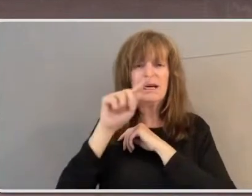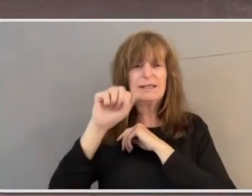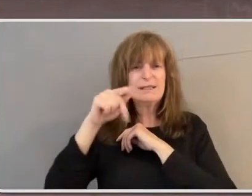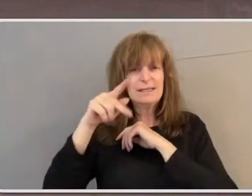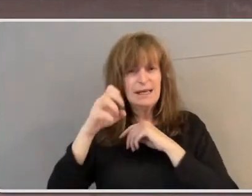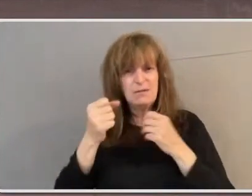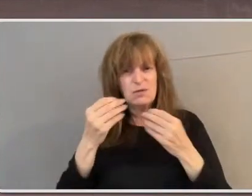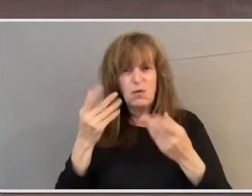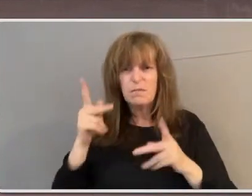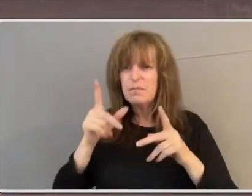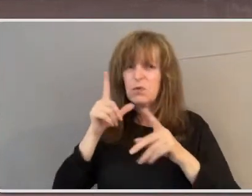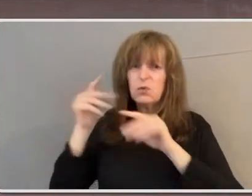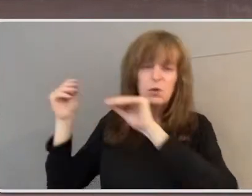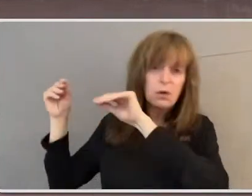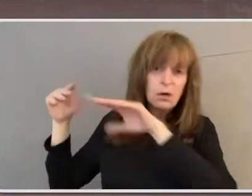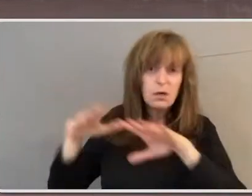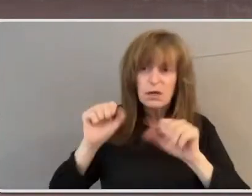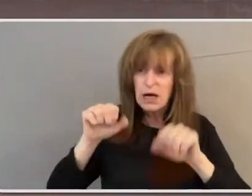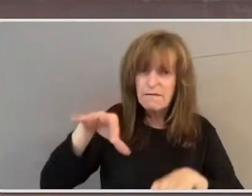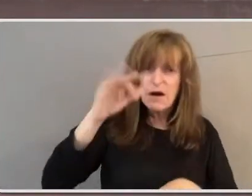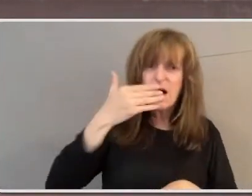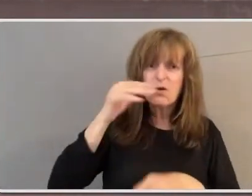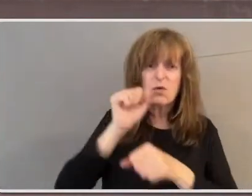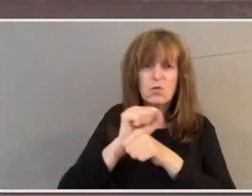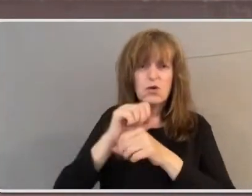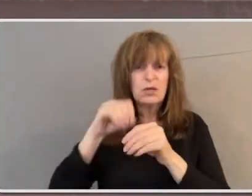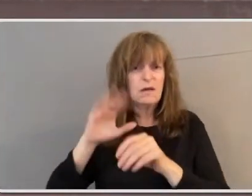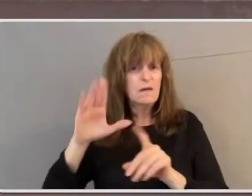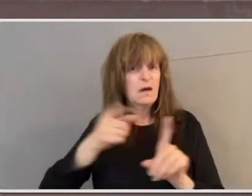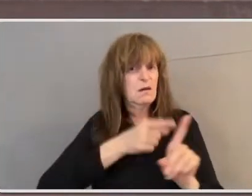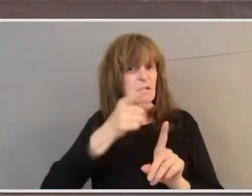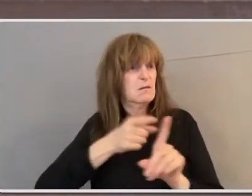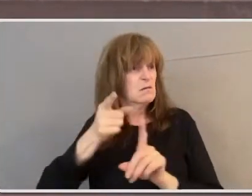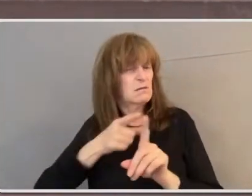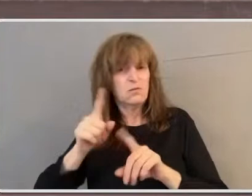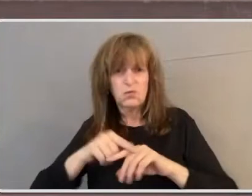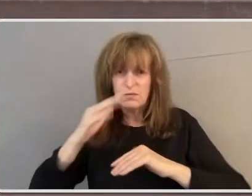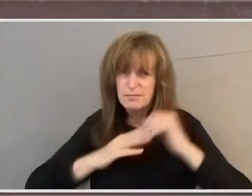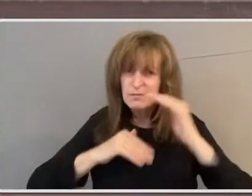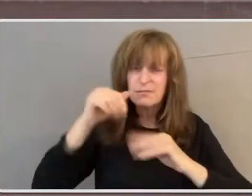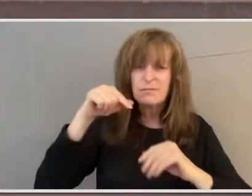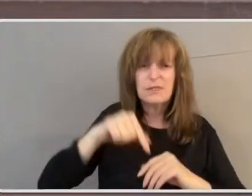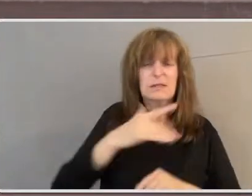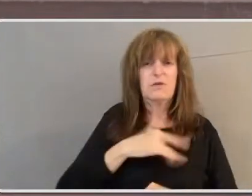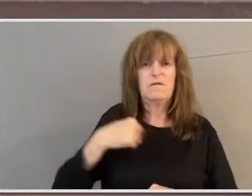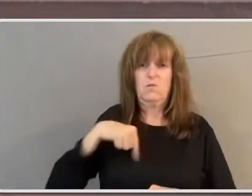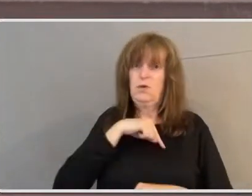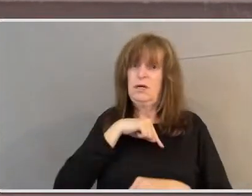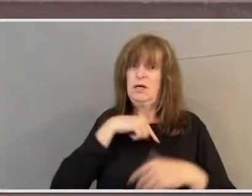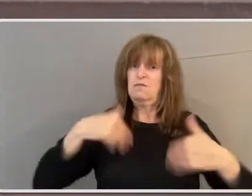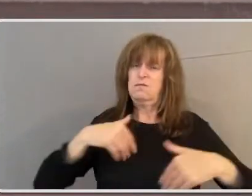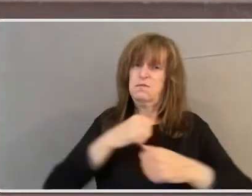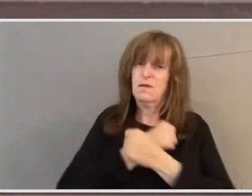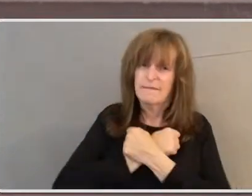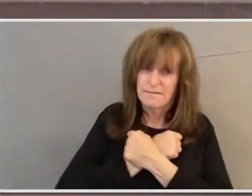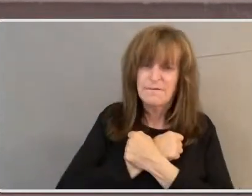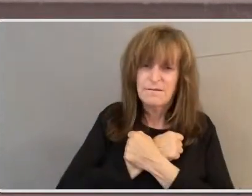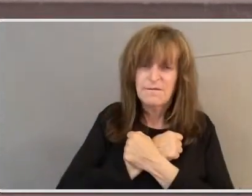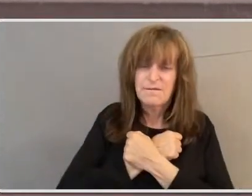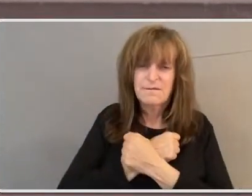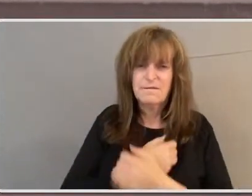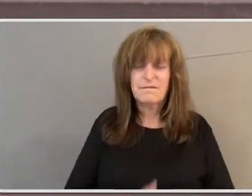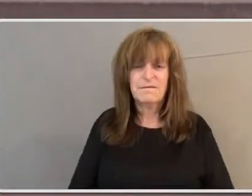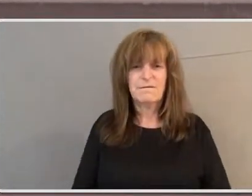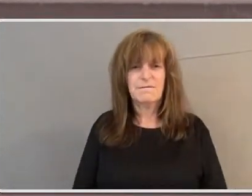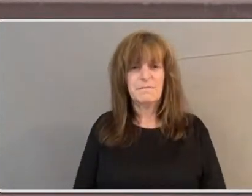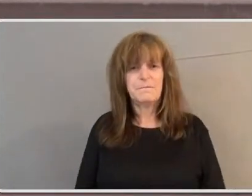help build this great province we all love. And we will continue to work with the federal government as